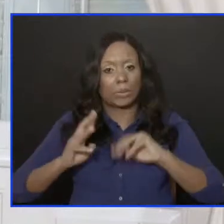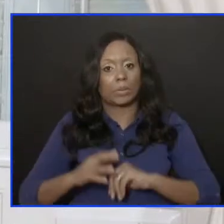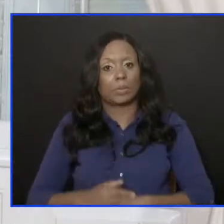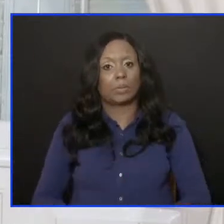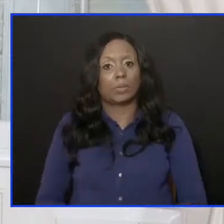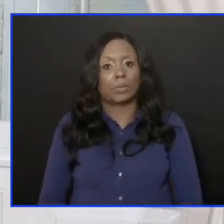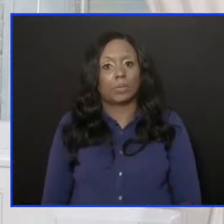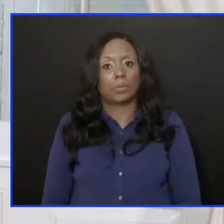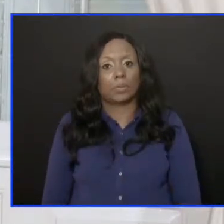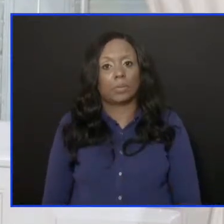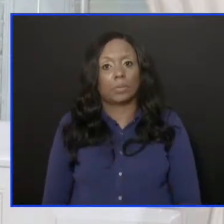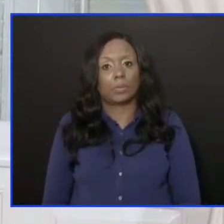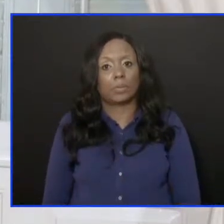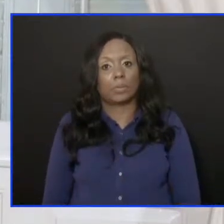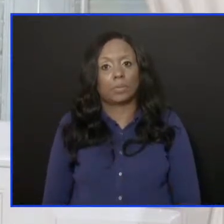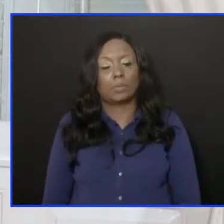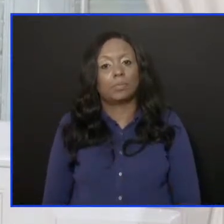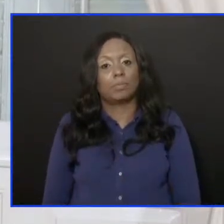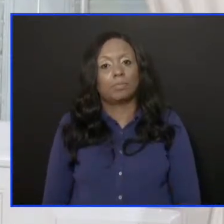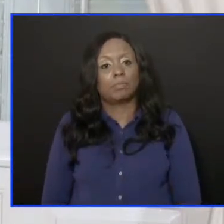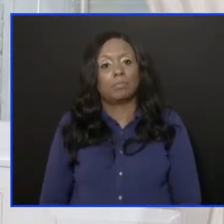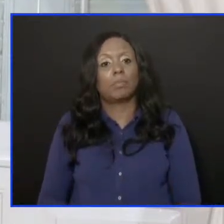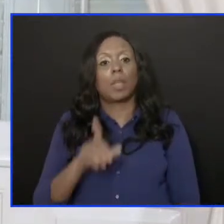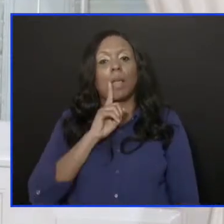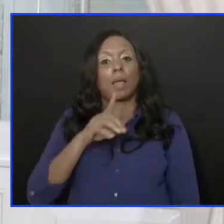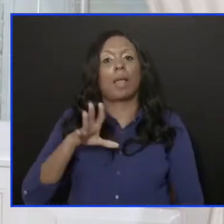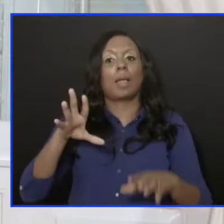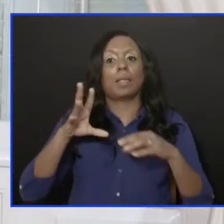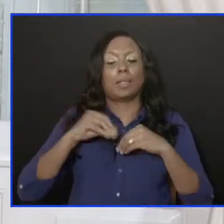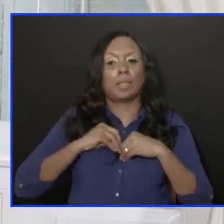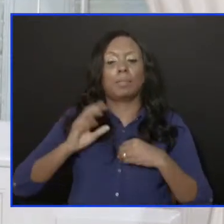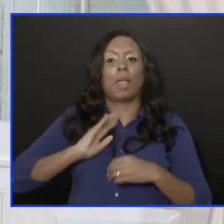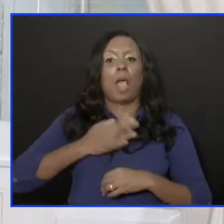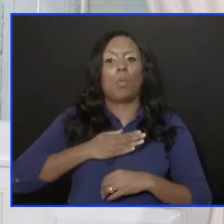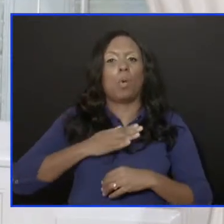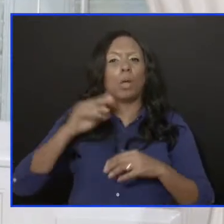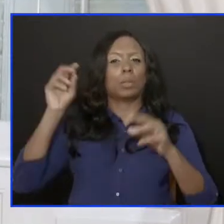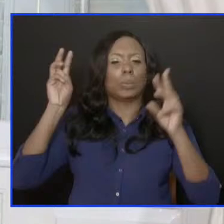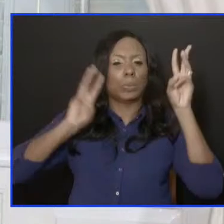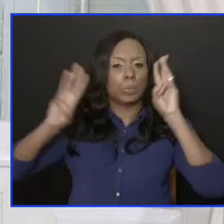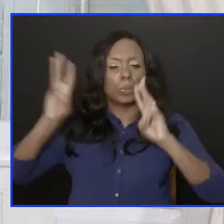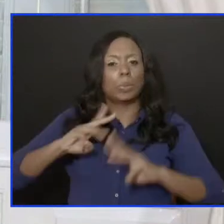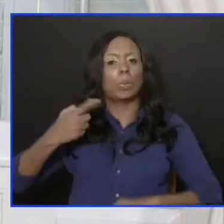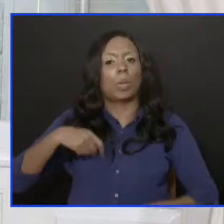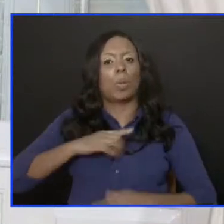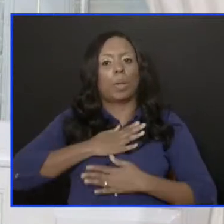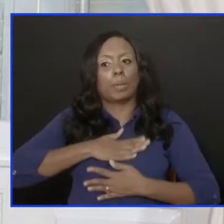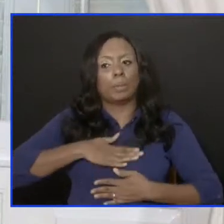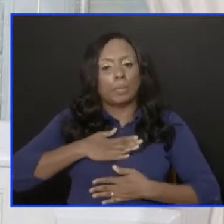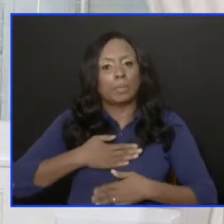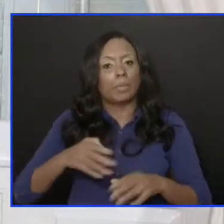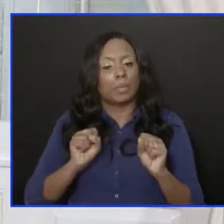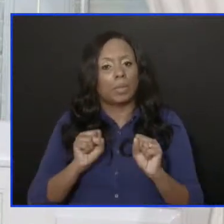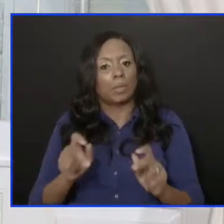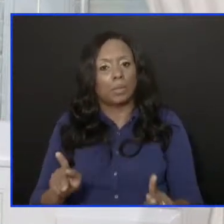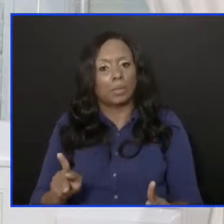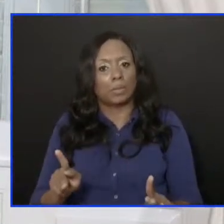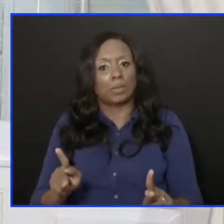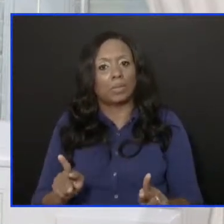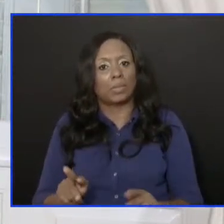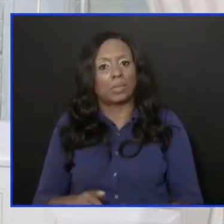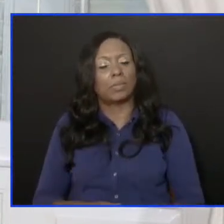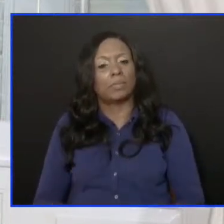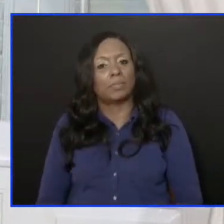very receptive of our interventions. And we appreciate the opportunity